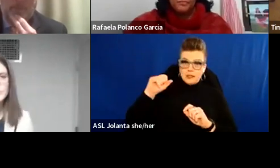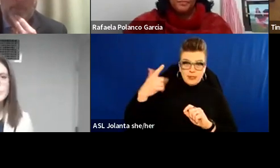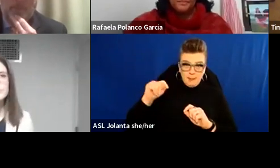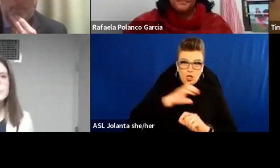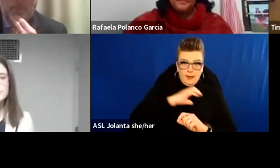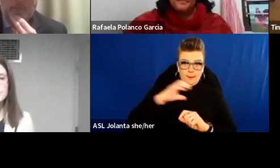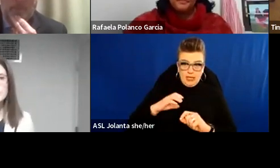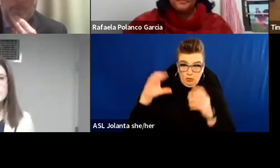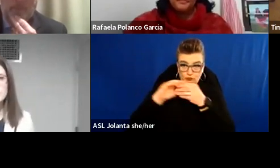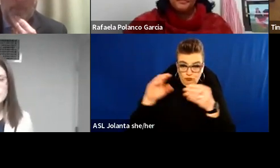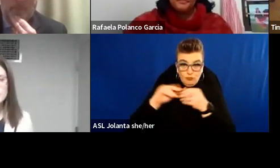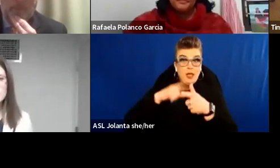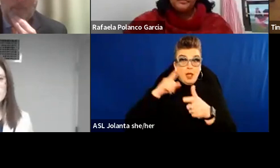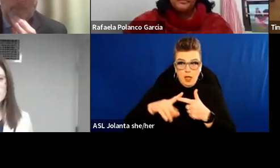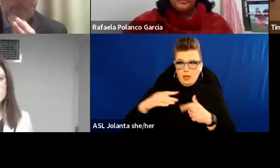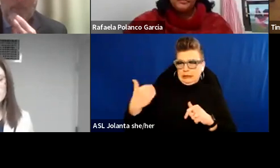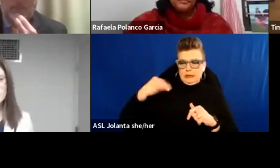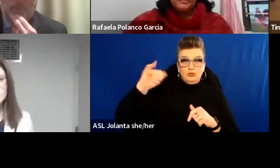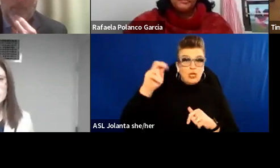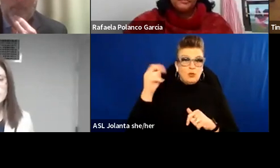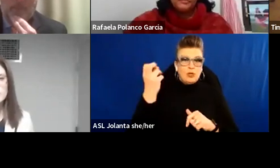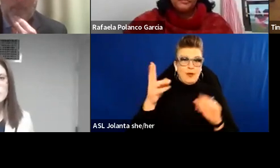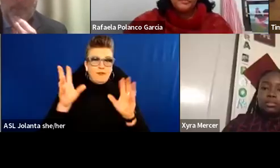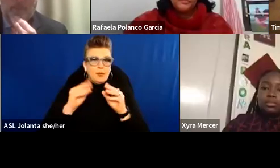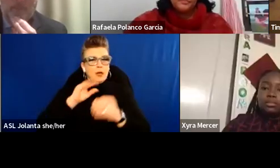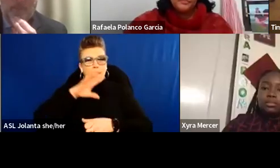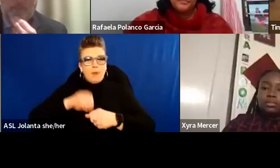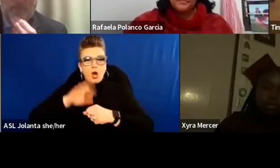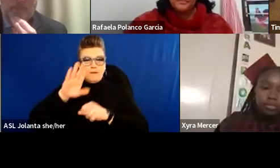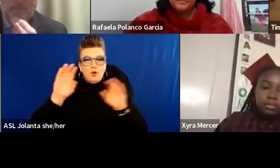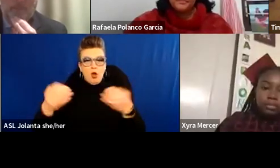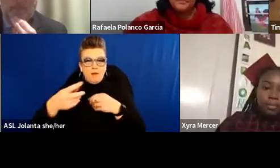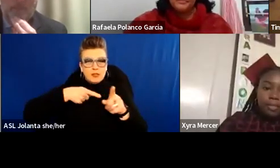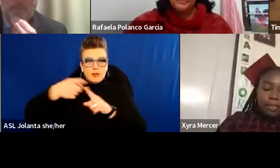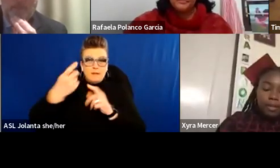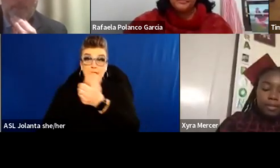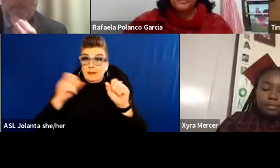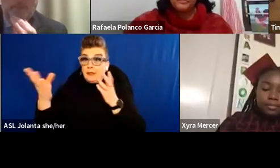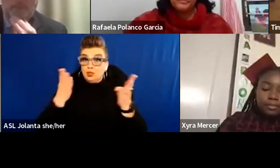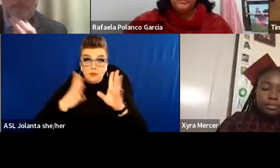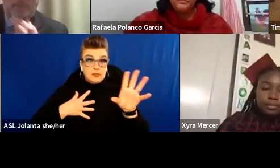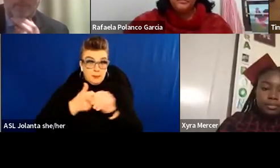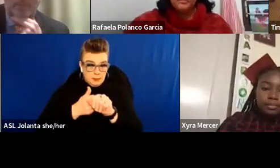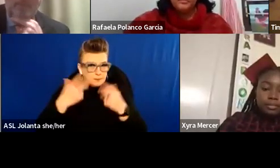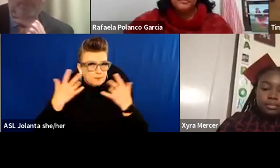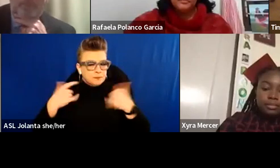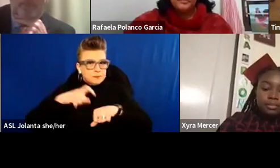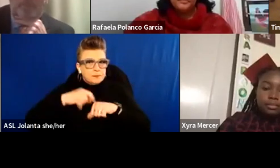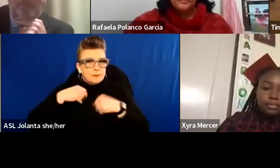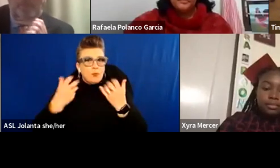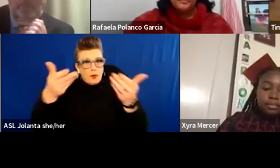our january 12 meeting as part of her office of safety service update at this time i'd like to invite the